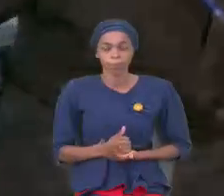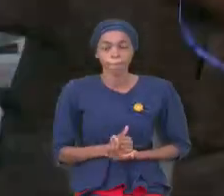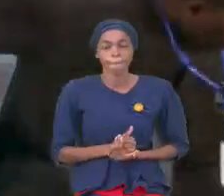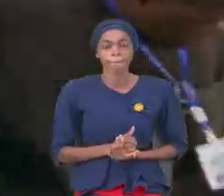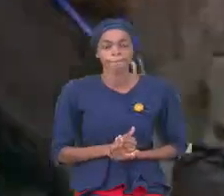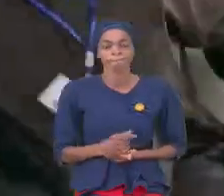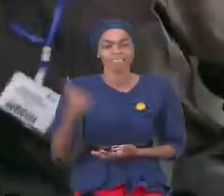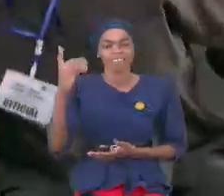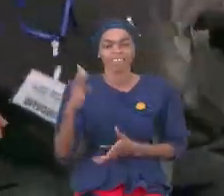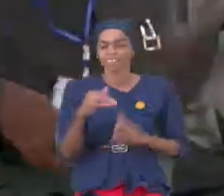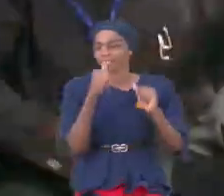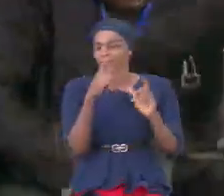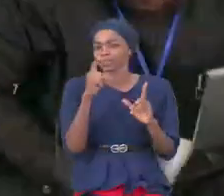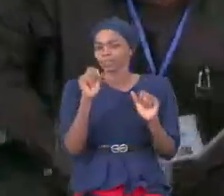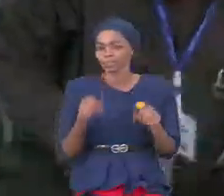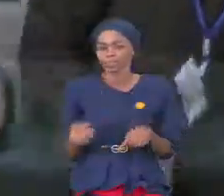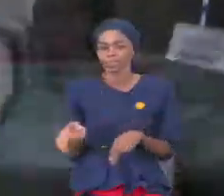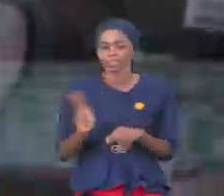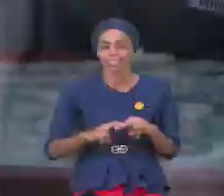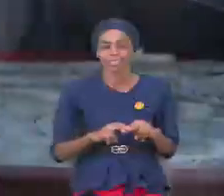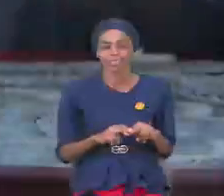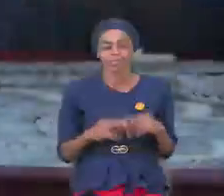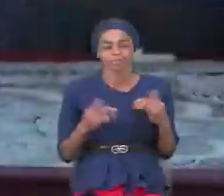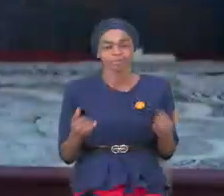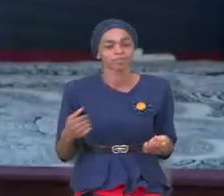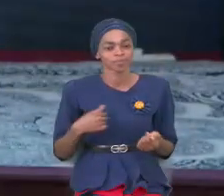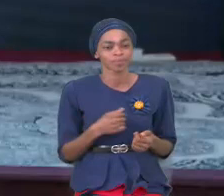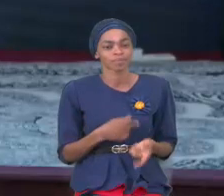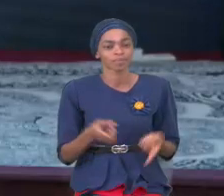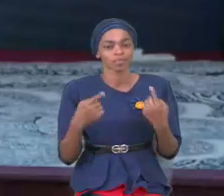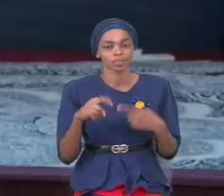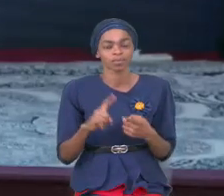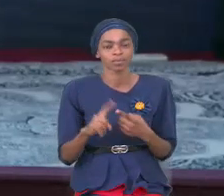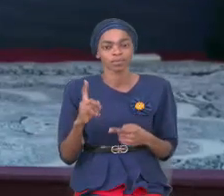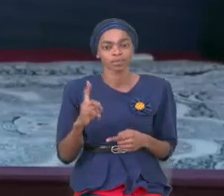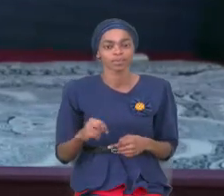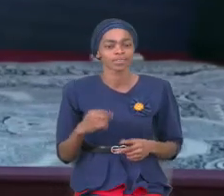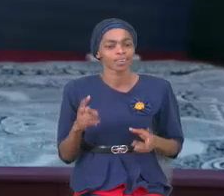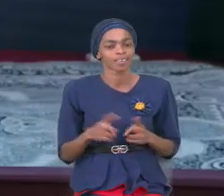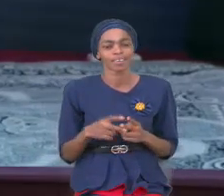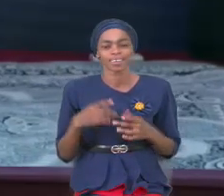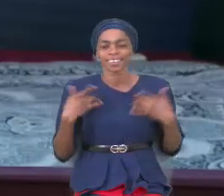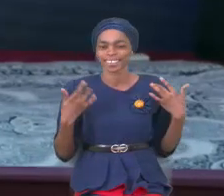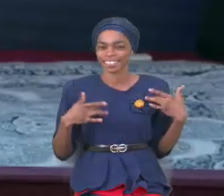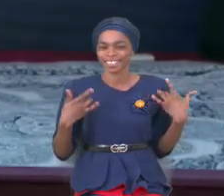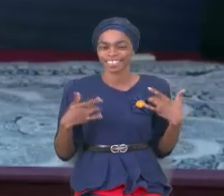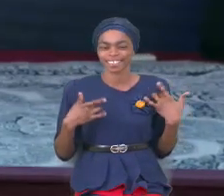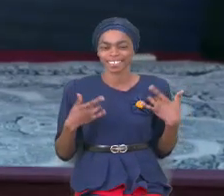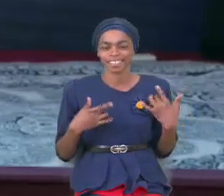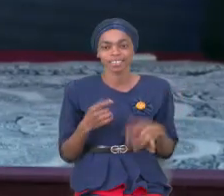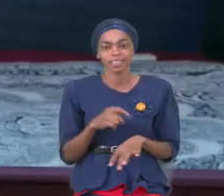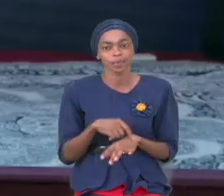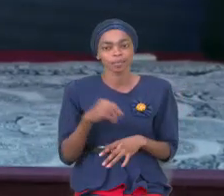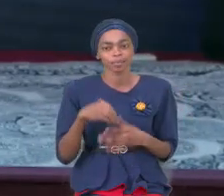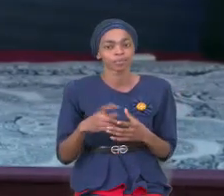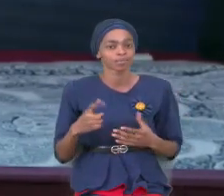God bless you. You can be seated. Now we come to a very exciting session in the life,